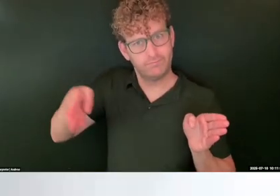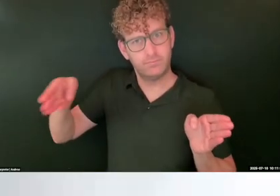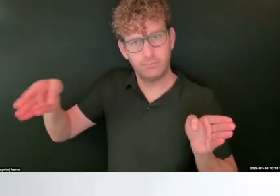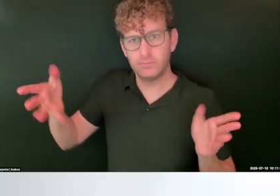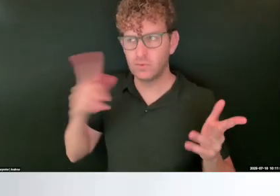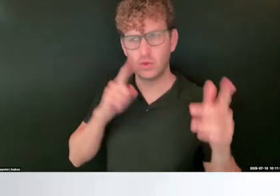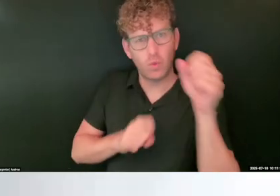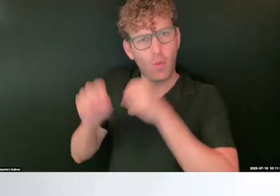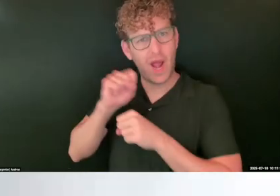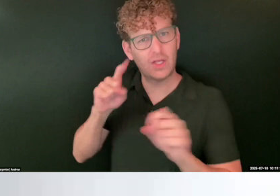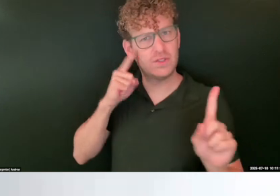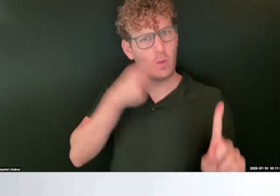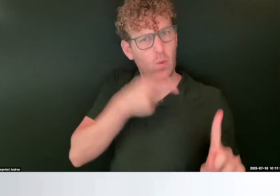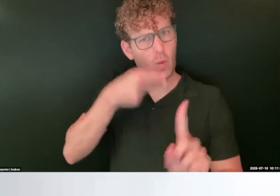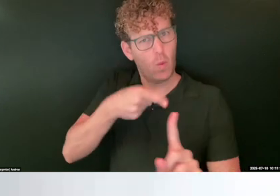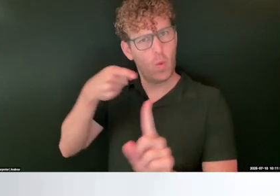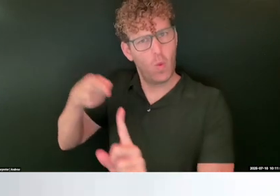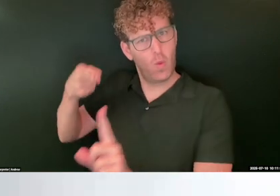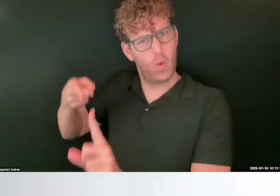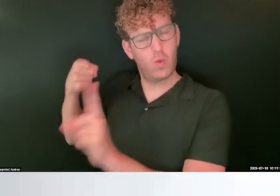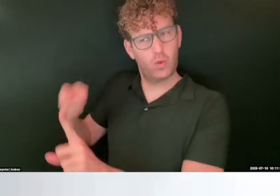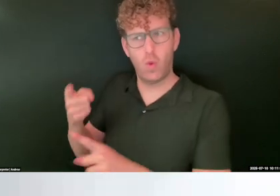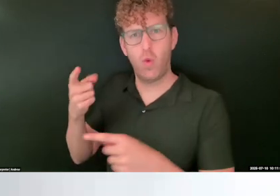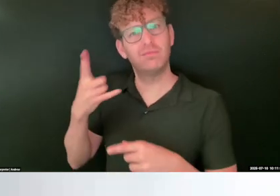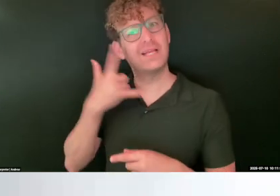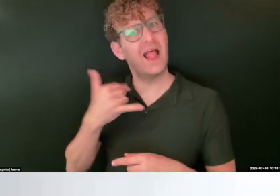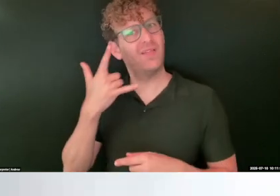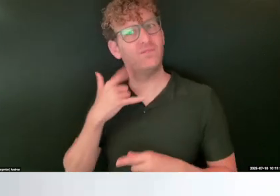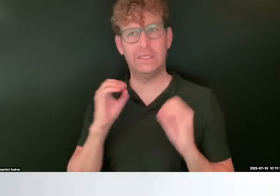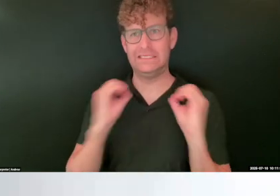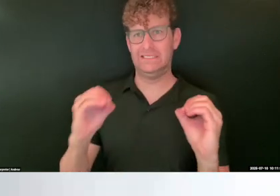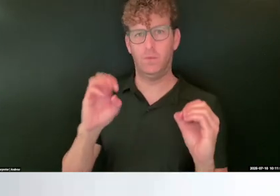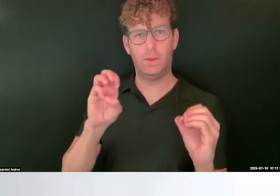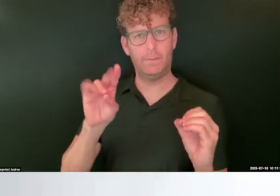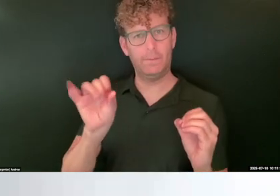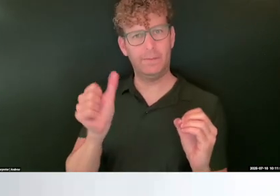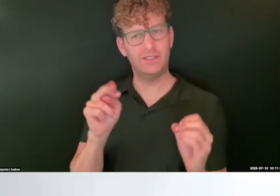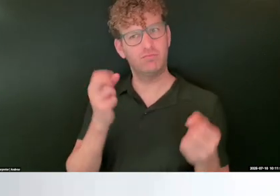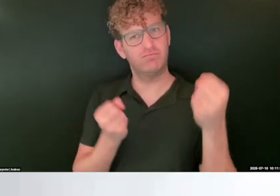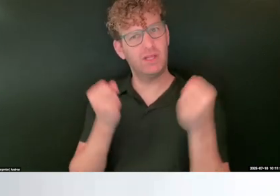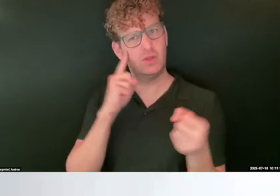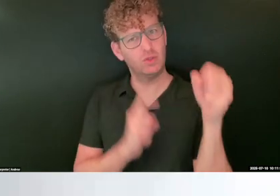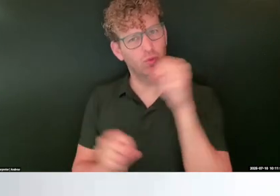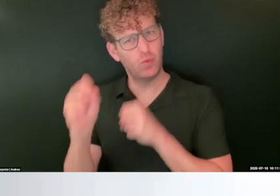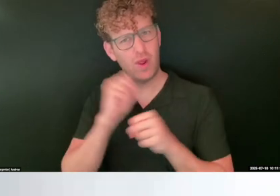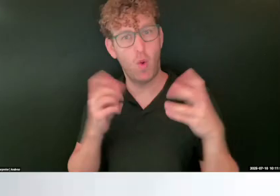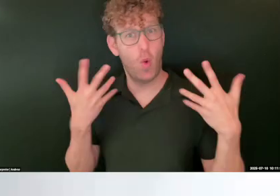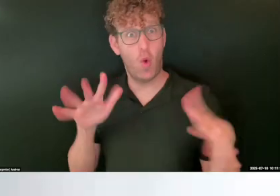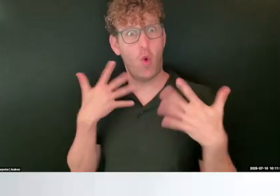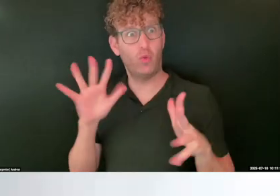vehicle strategy. We've already hit a major milestone with over 1 million ZEVs deployed